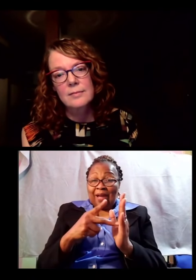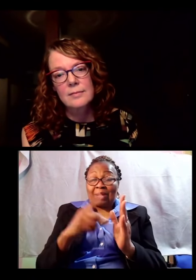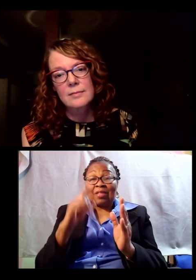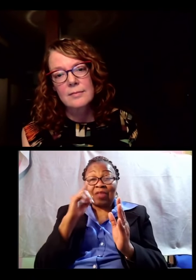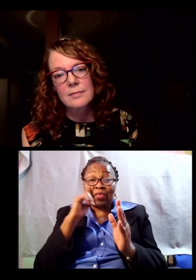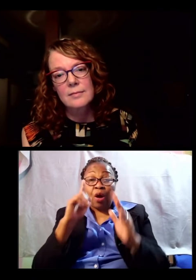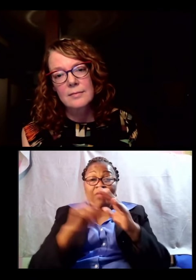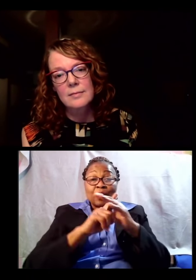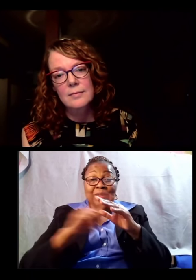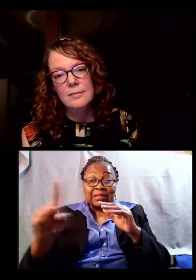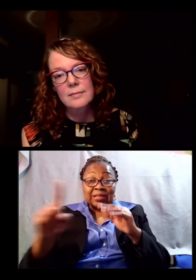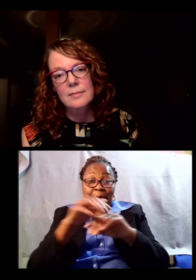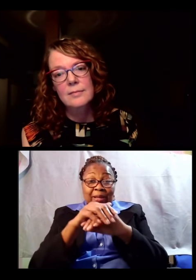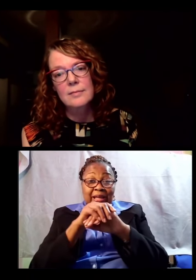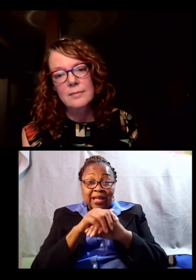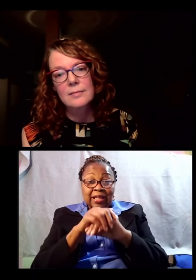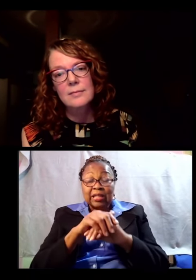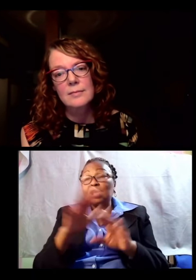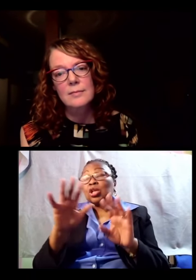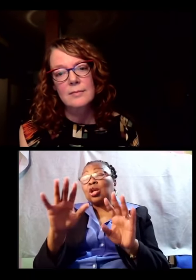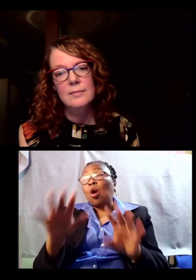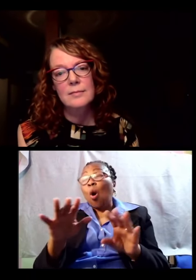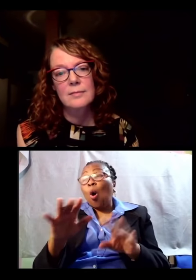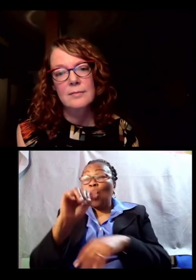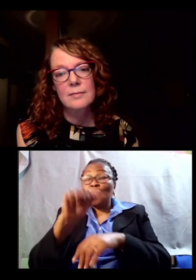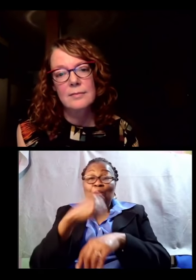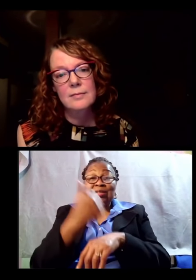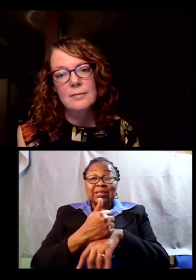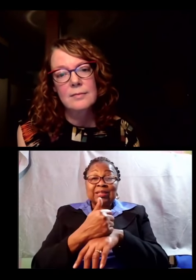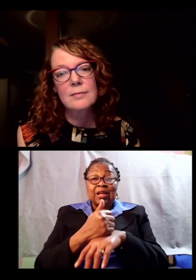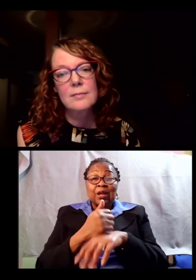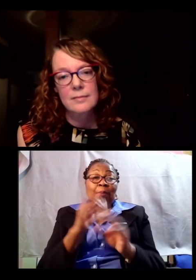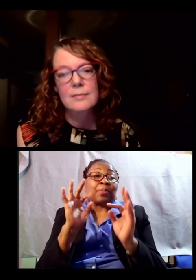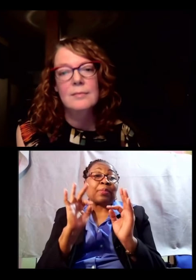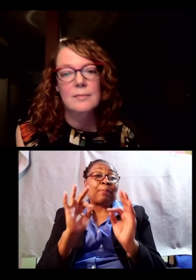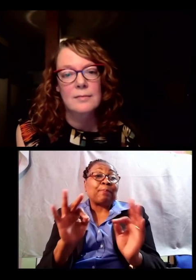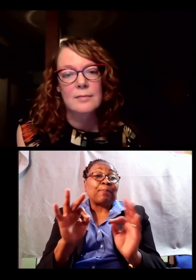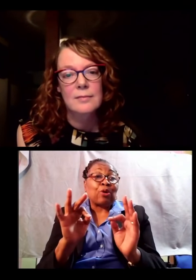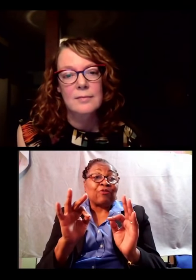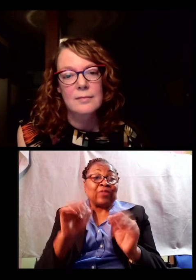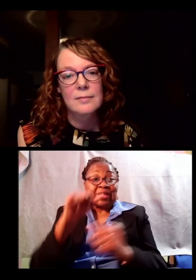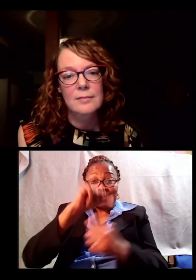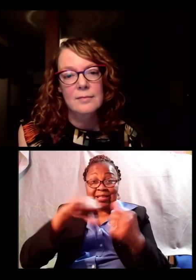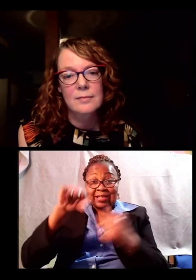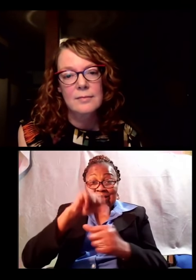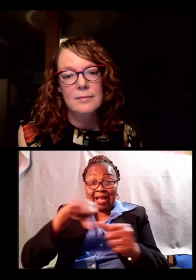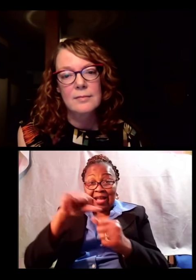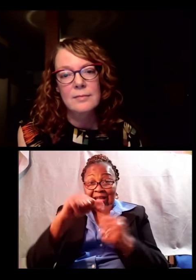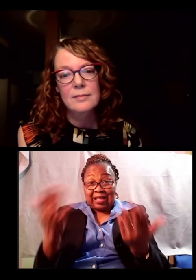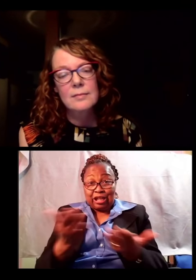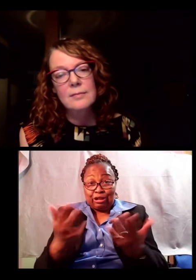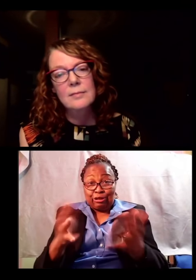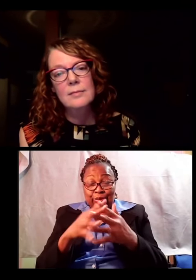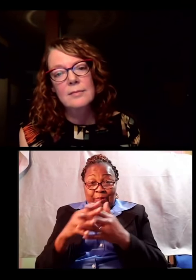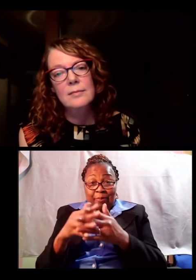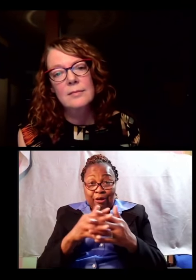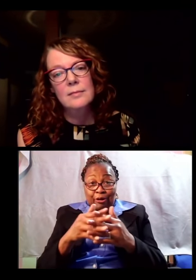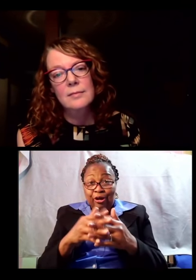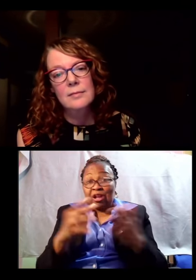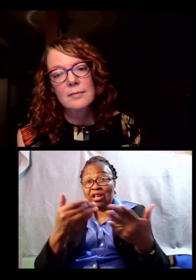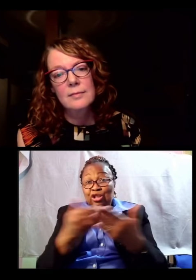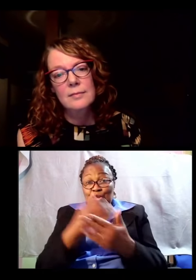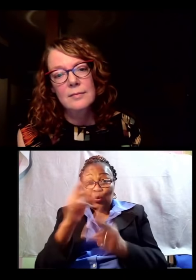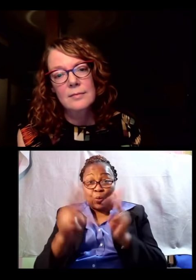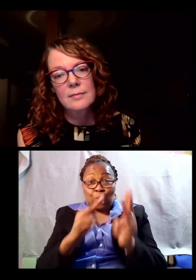to set up the perfect godly society in the New World,